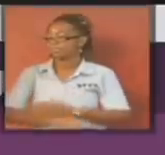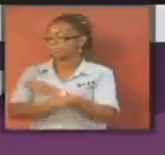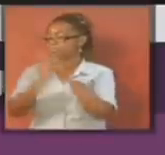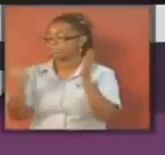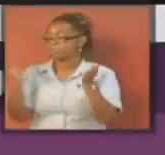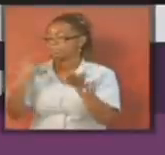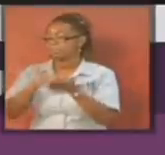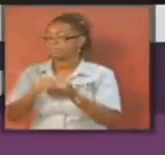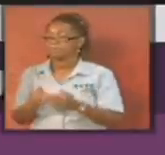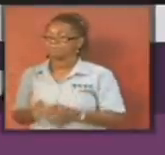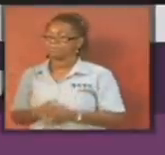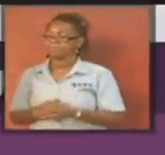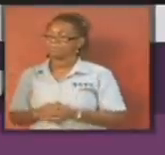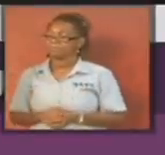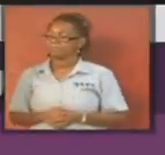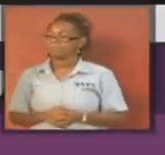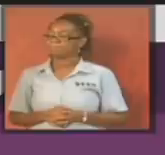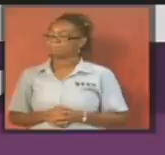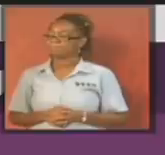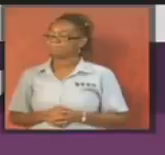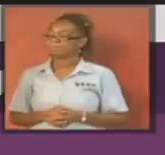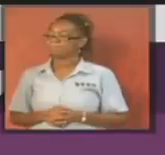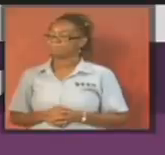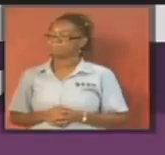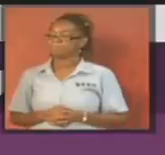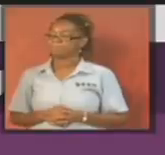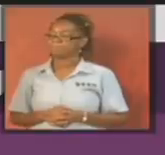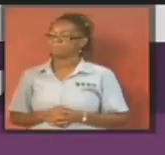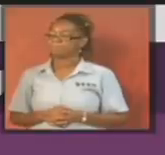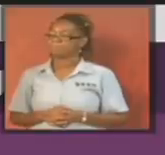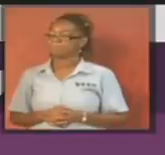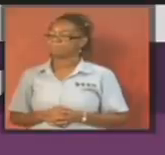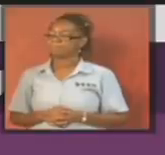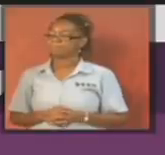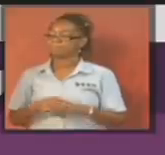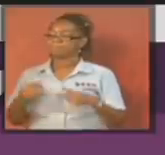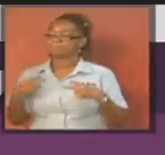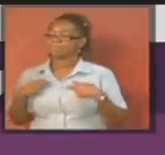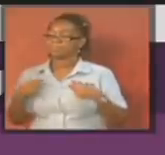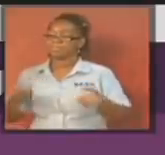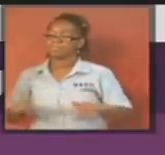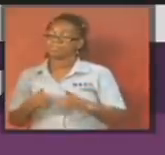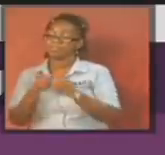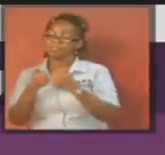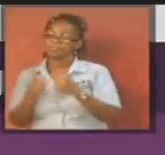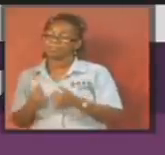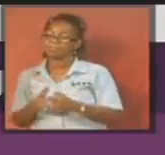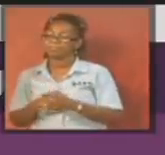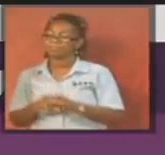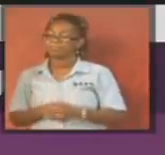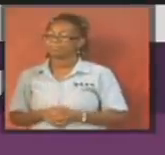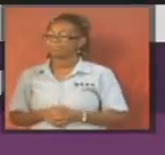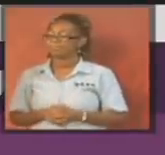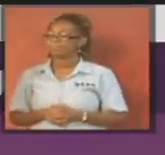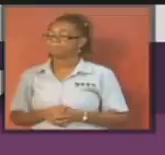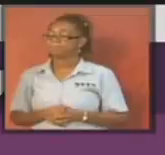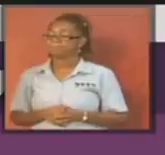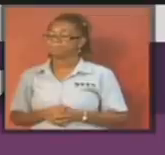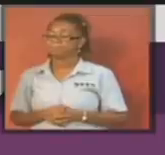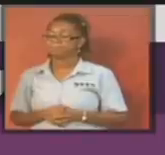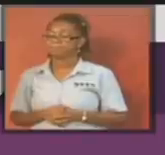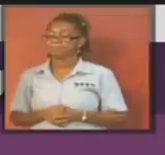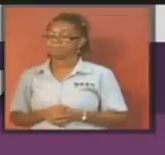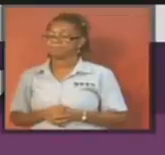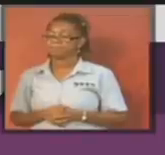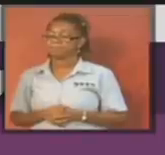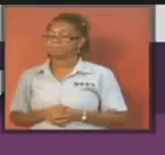from journalists in Tobago. We're having a challenge with contributing to the Prime Minister's press conference. I know here may not be the platform,